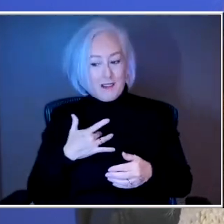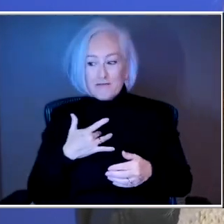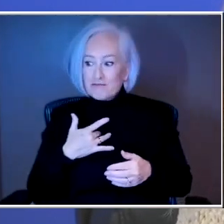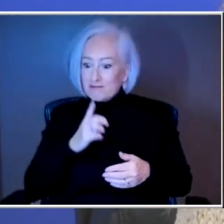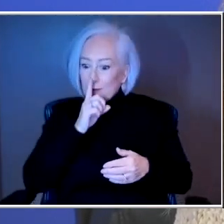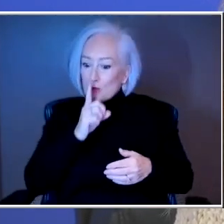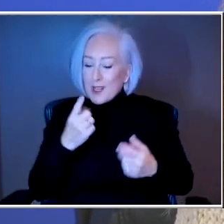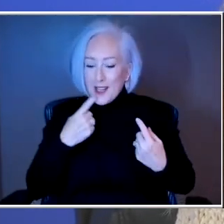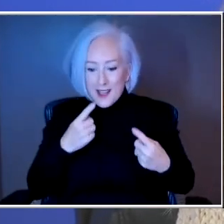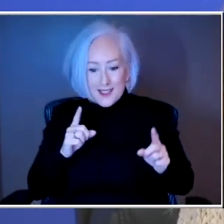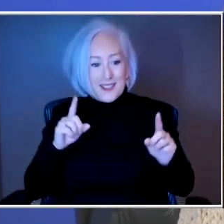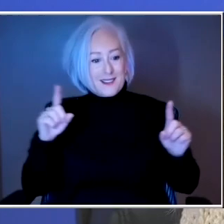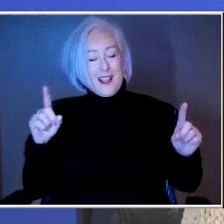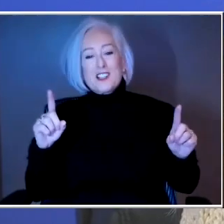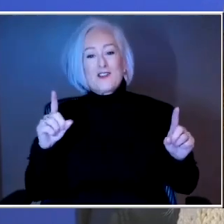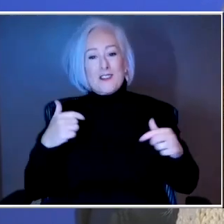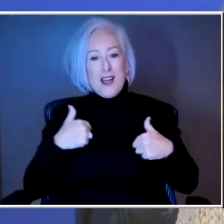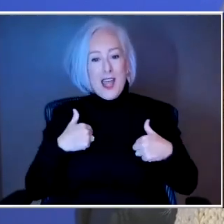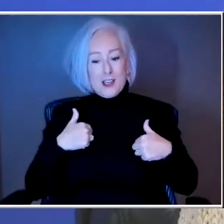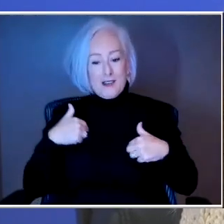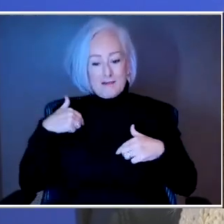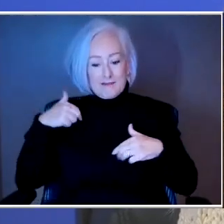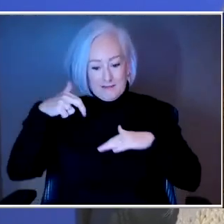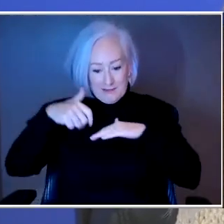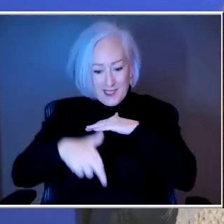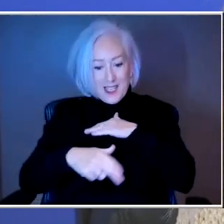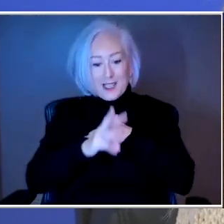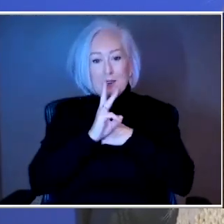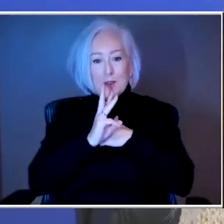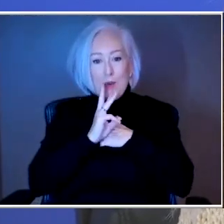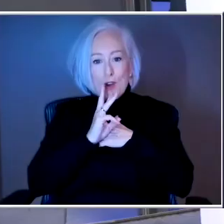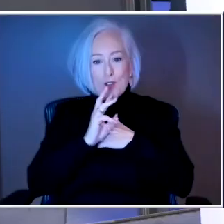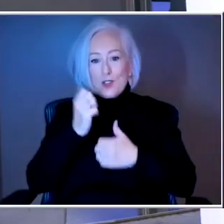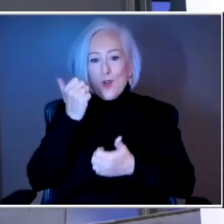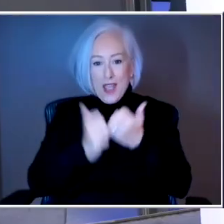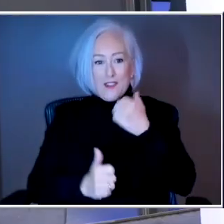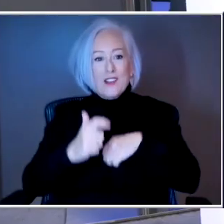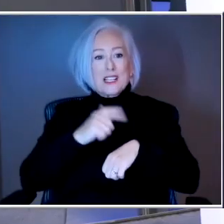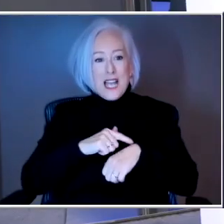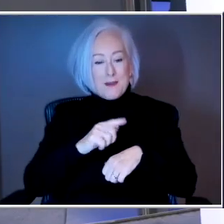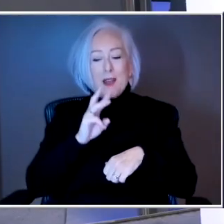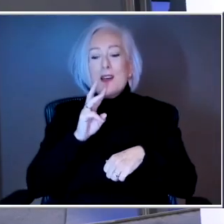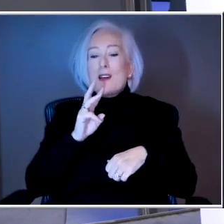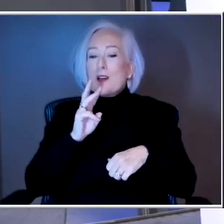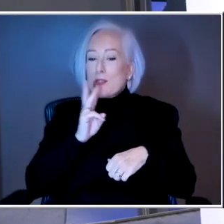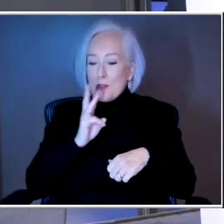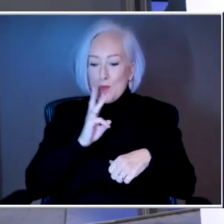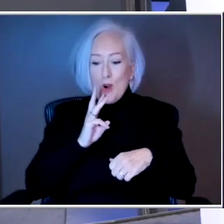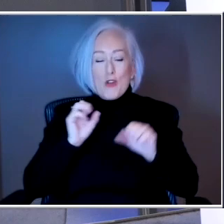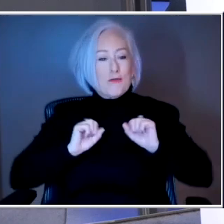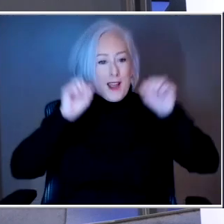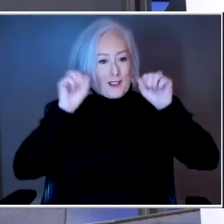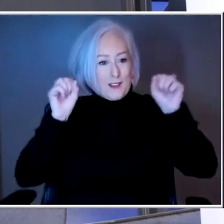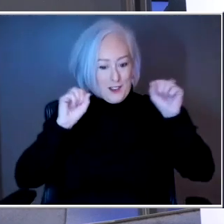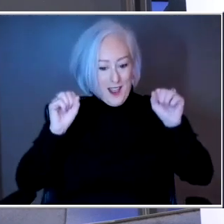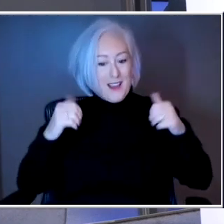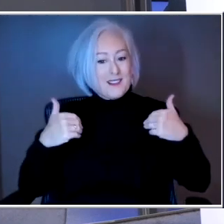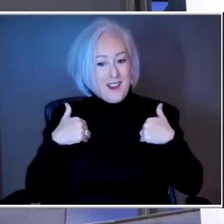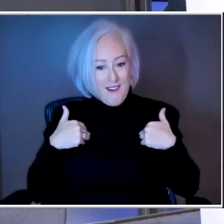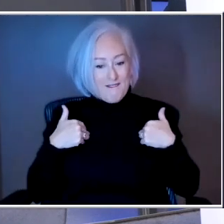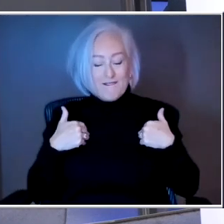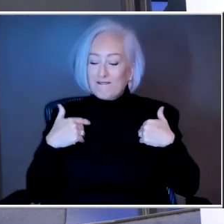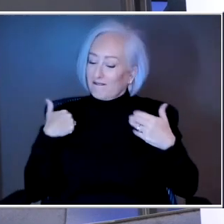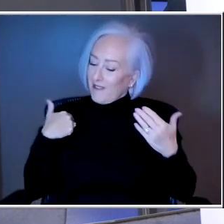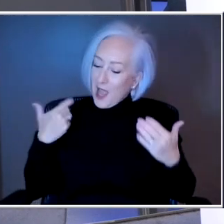there, I went there every time the doors opened. And now you're helping other people. Not as much as I was. I have